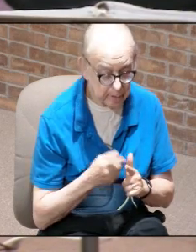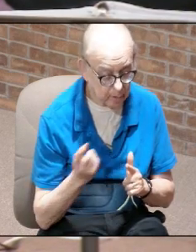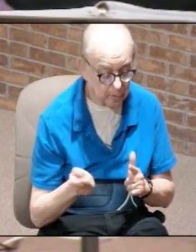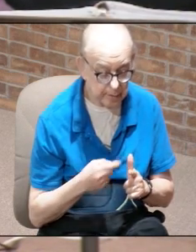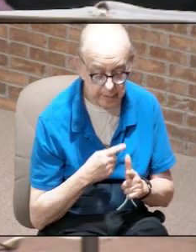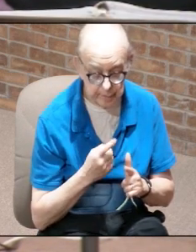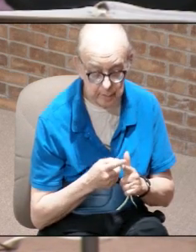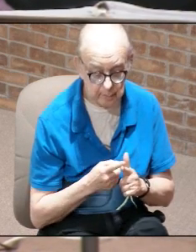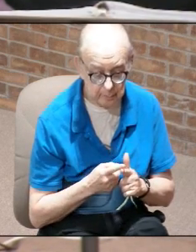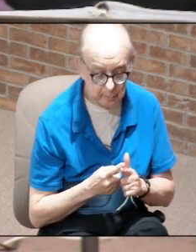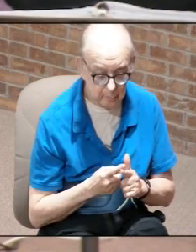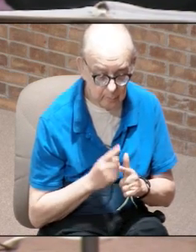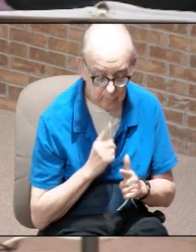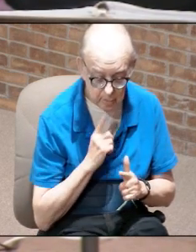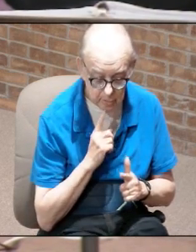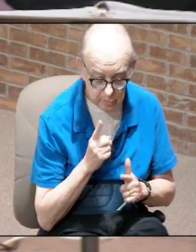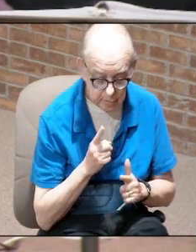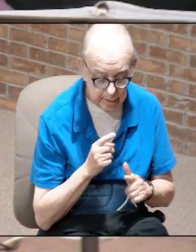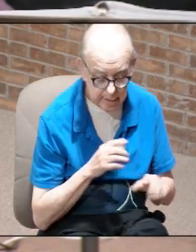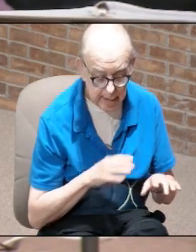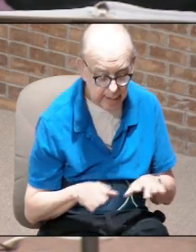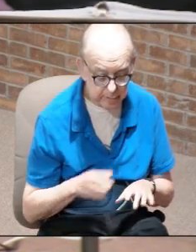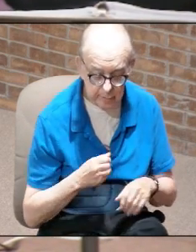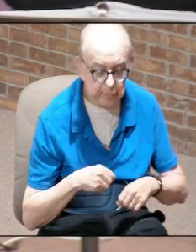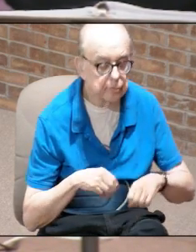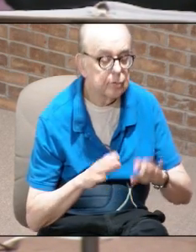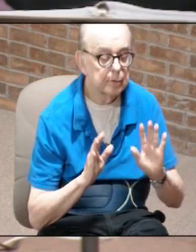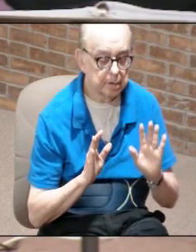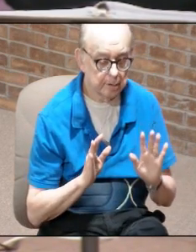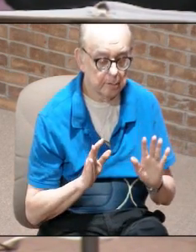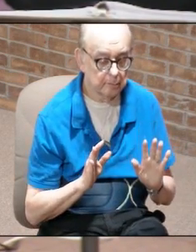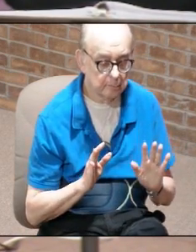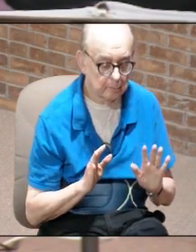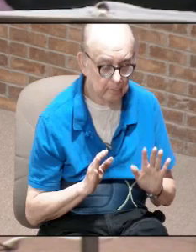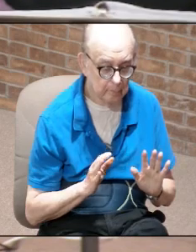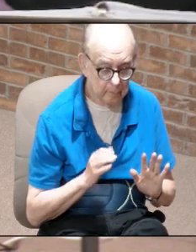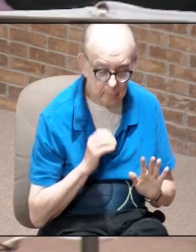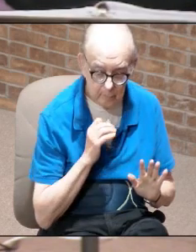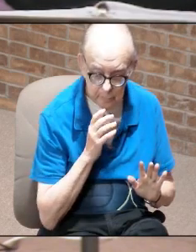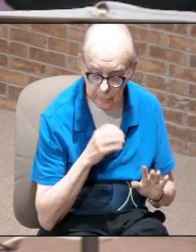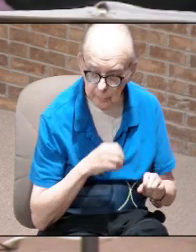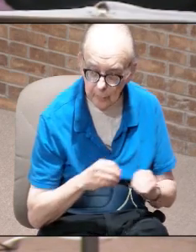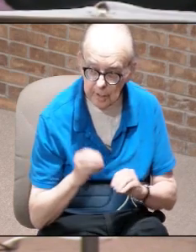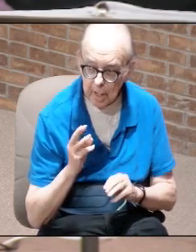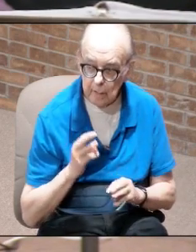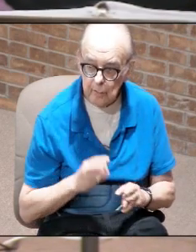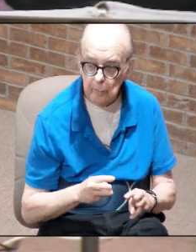just then, it's an act of surrender. It's us moving out of the way.